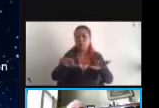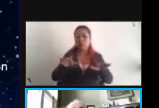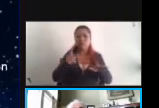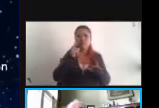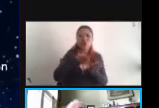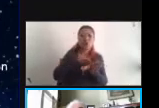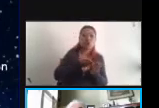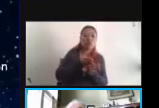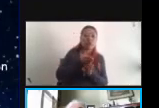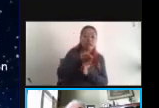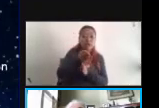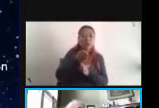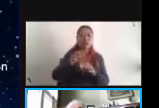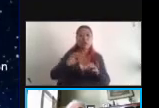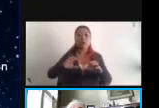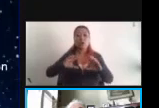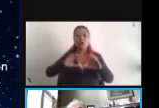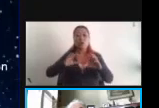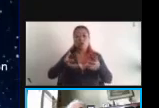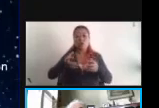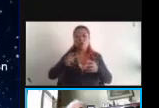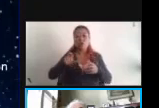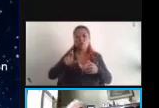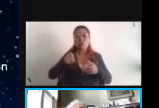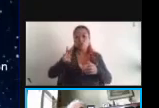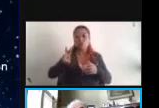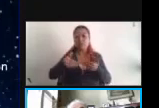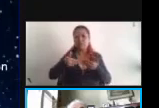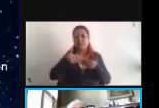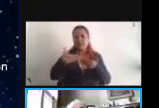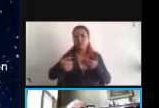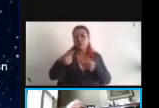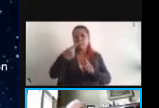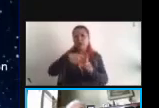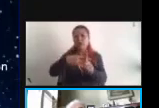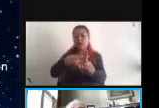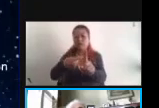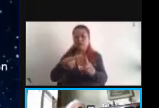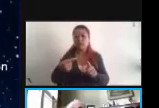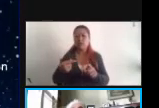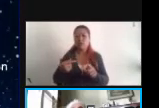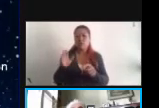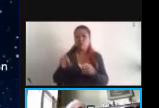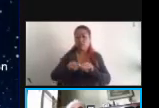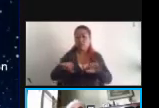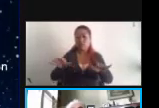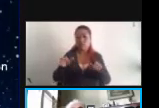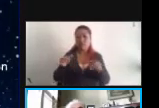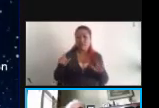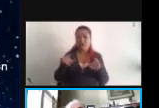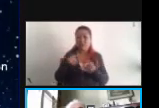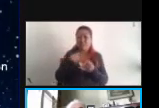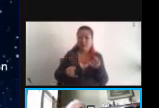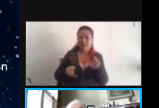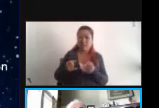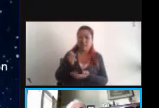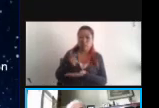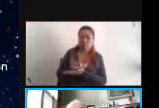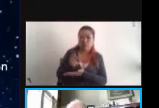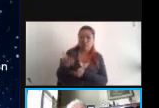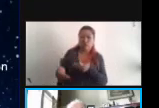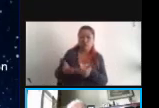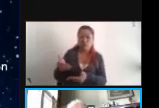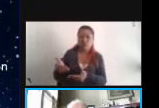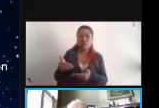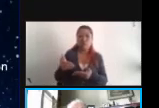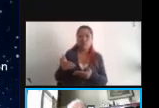member. Those will be coming out in the following month. We're going through the final approvals of those actually next week, and we'll be publishing those documents in December,